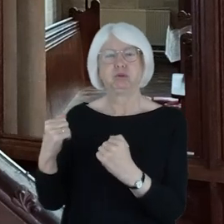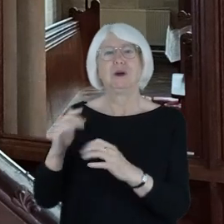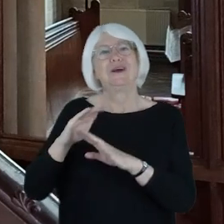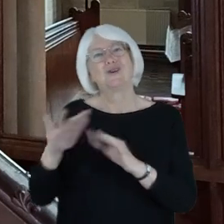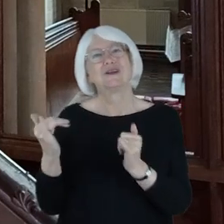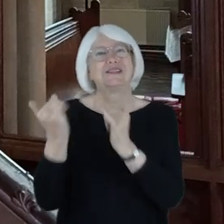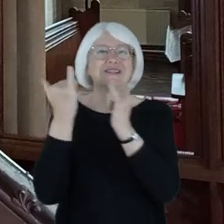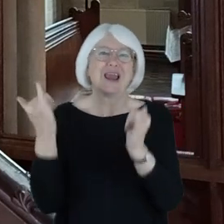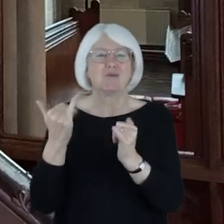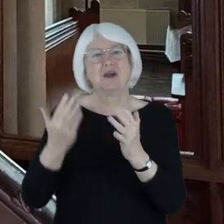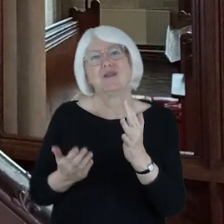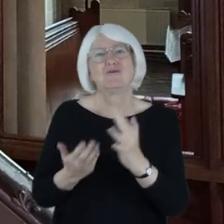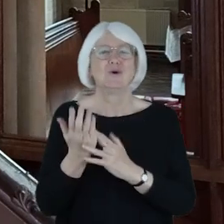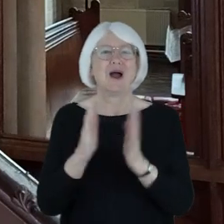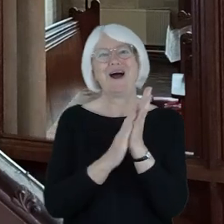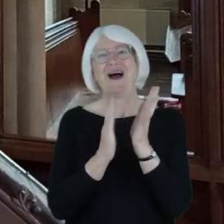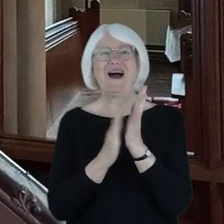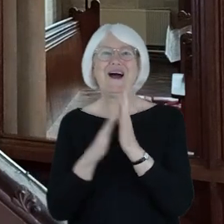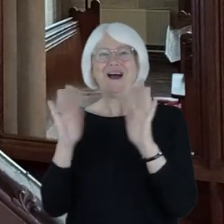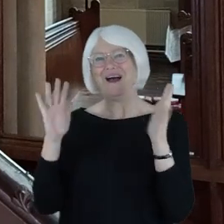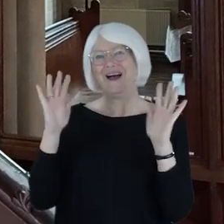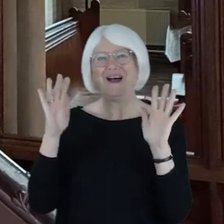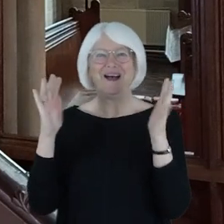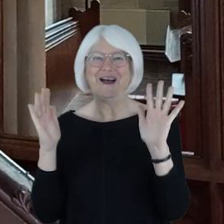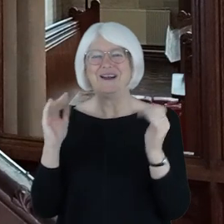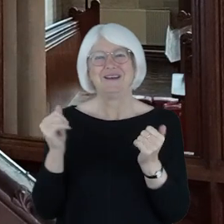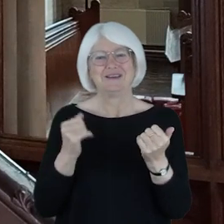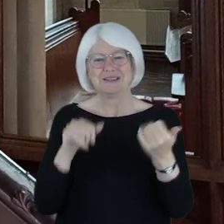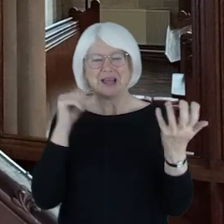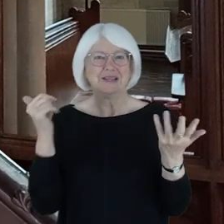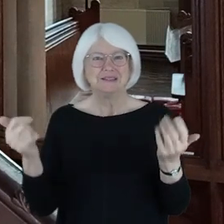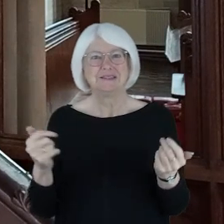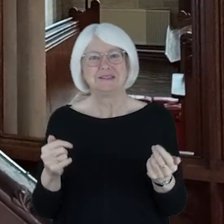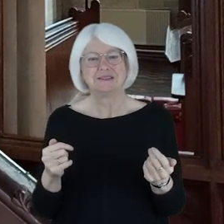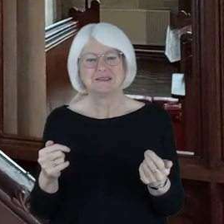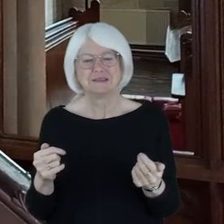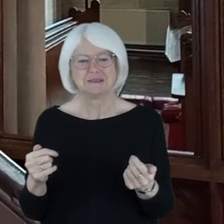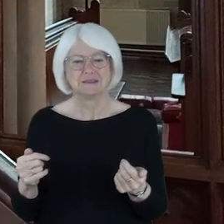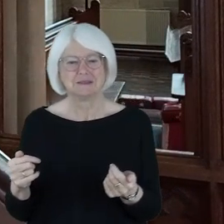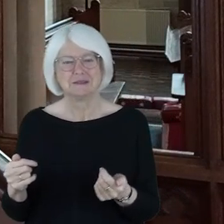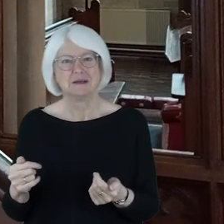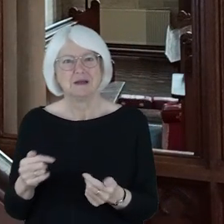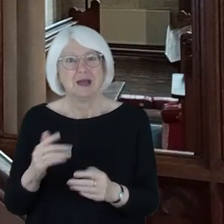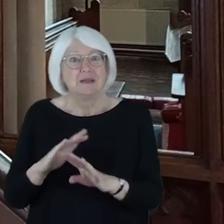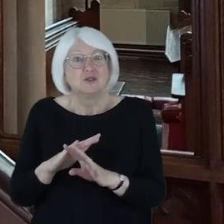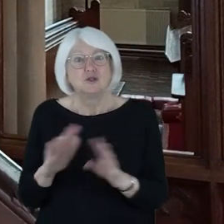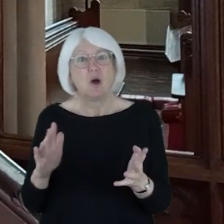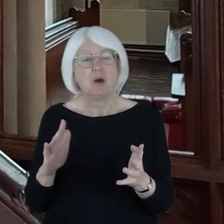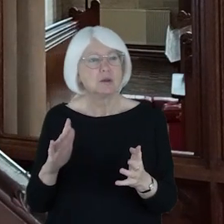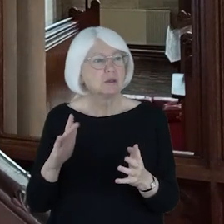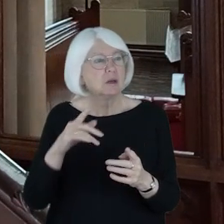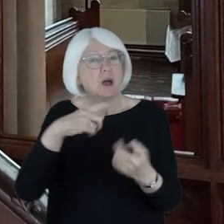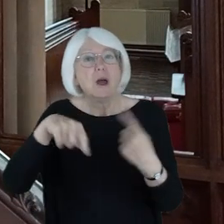or marked by a round of clapping on steps. It is not the stirring up of the hearts of a crowd at a concert or a football